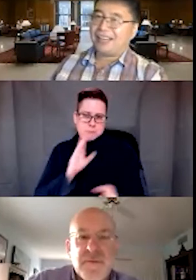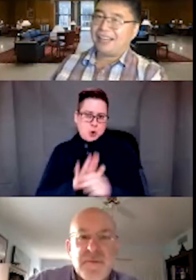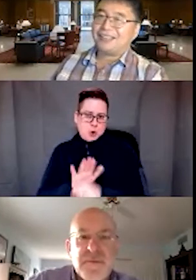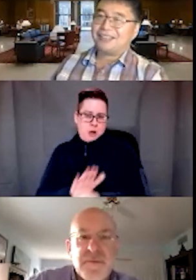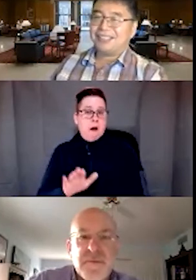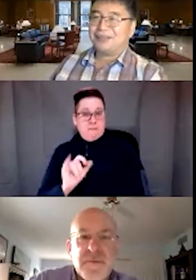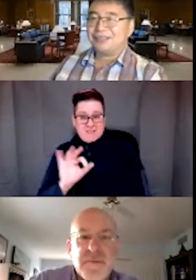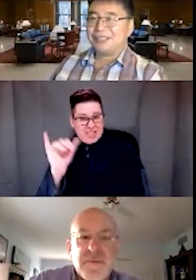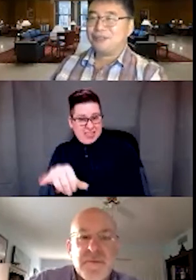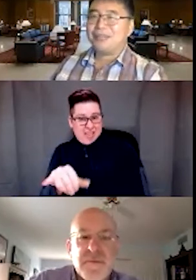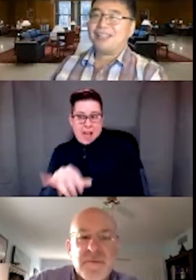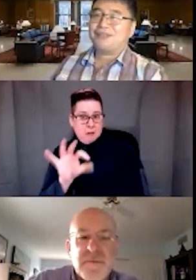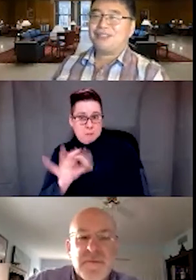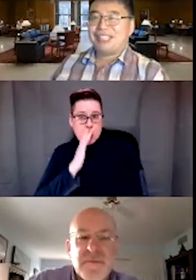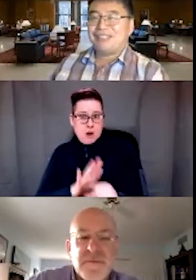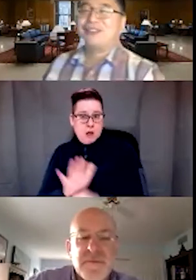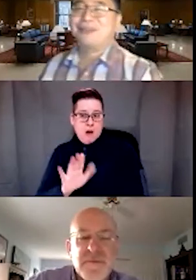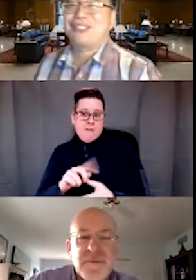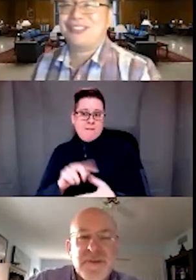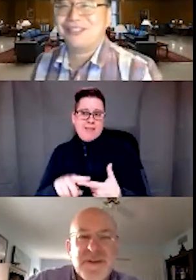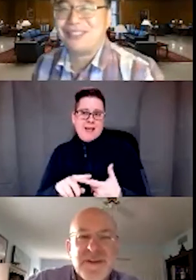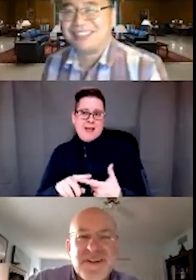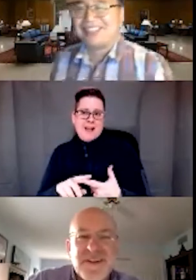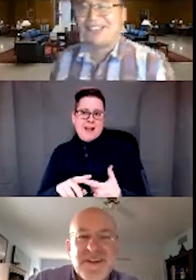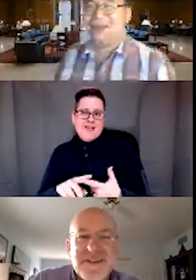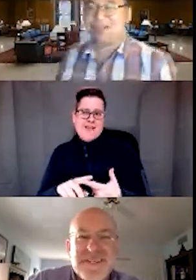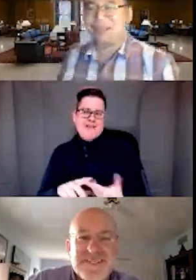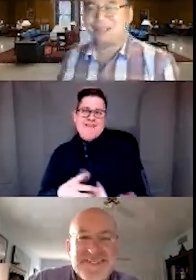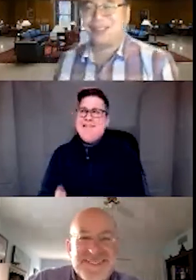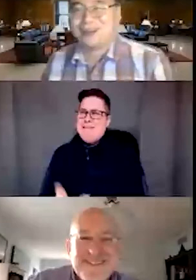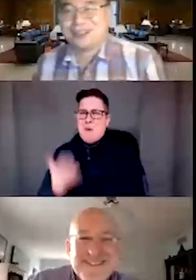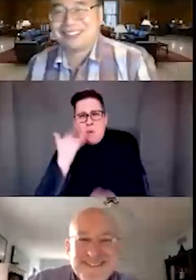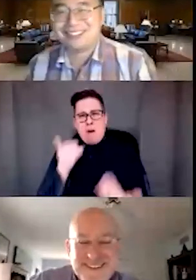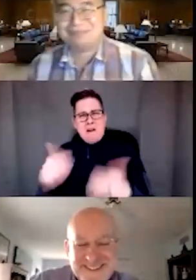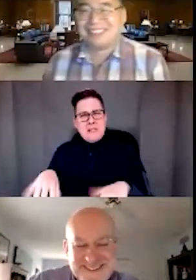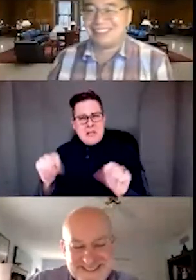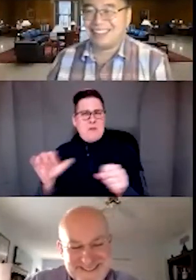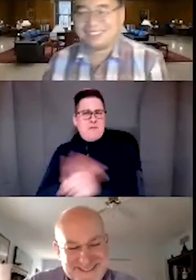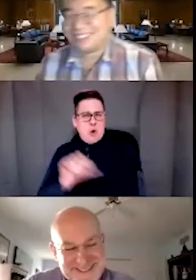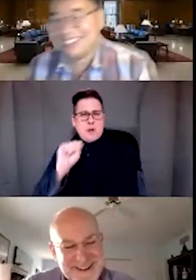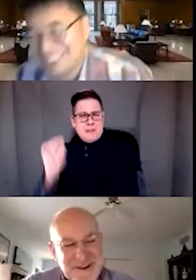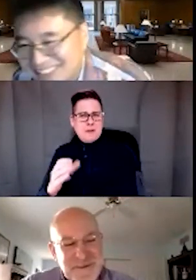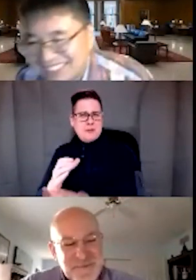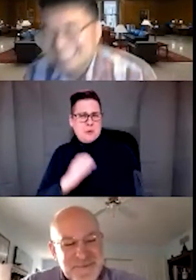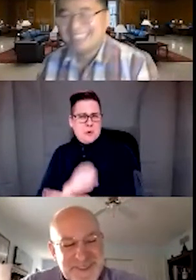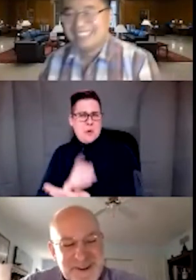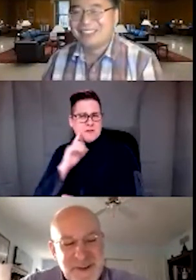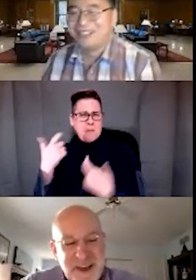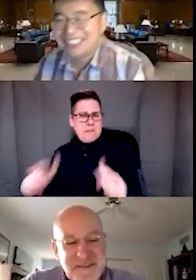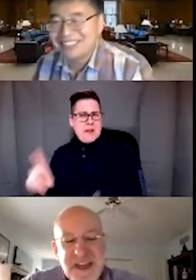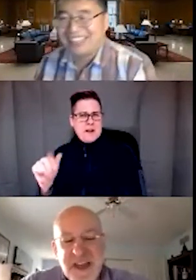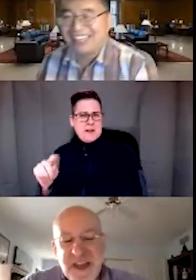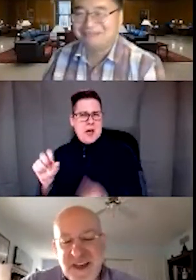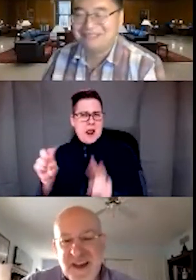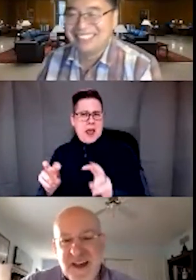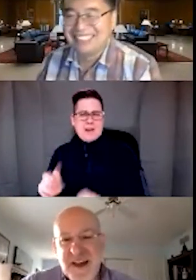then I just, you know, to me, it's very difficult for me to justify taking a whole semester long courses in big data analysis. Okay. It's a waste